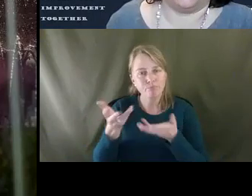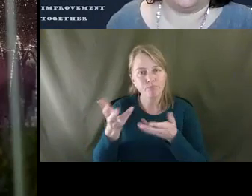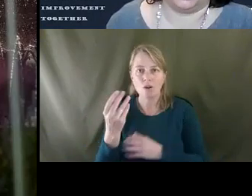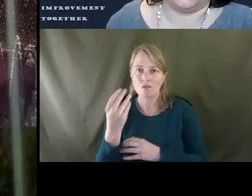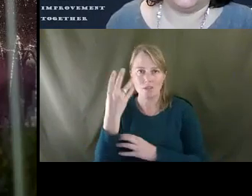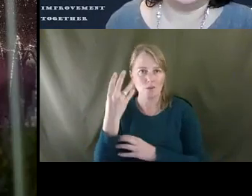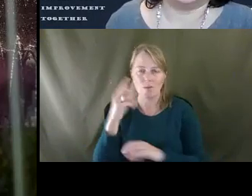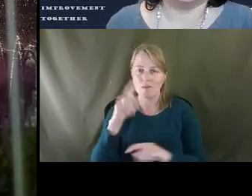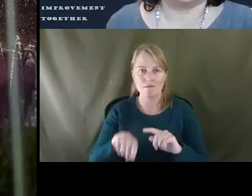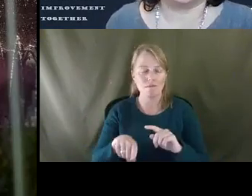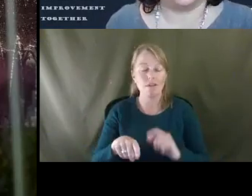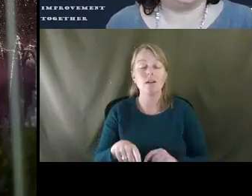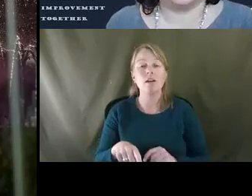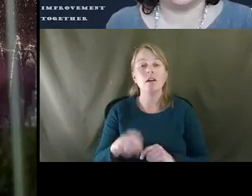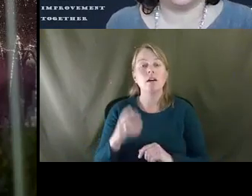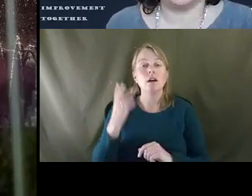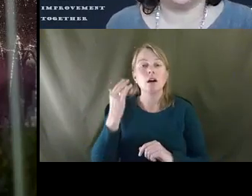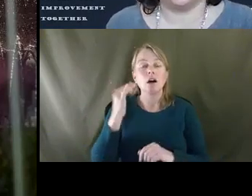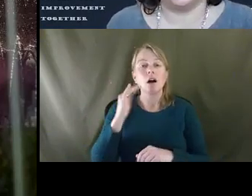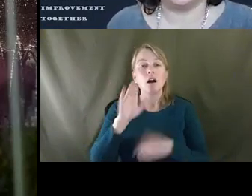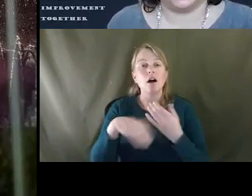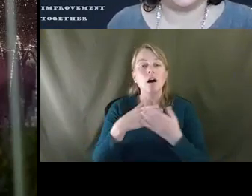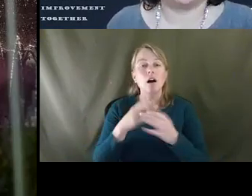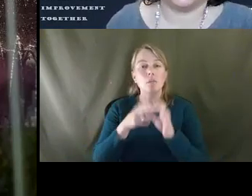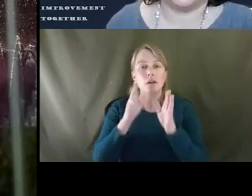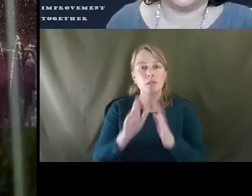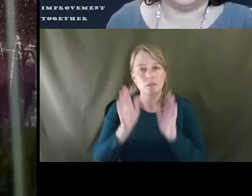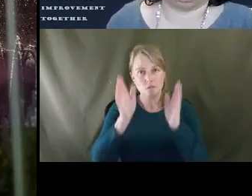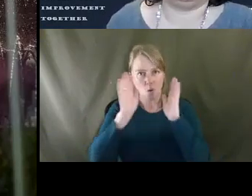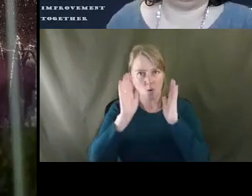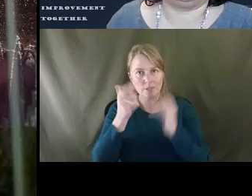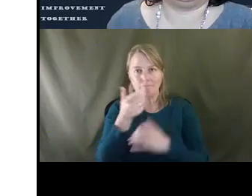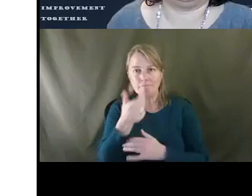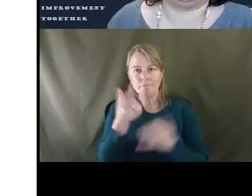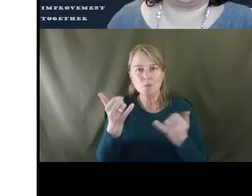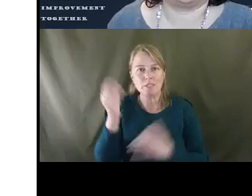visible. This ensures all participants can focus on today's presentation.